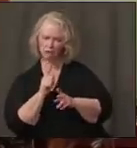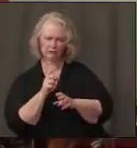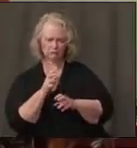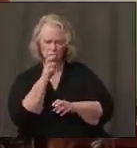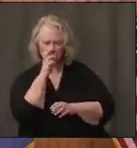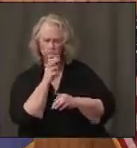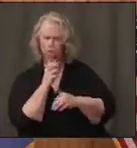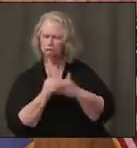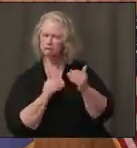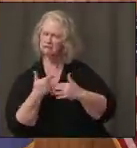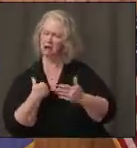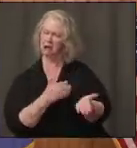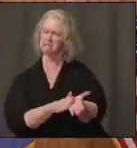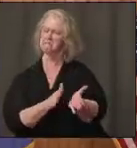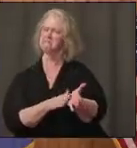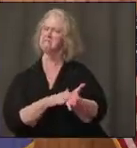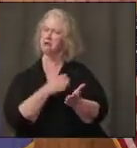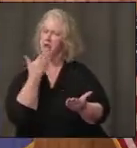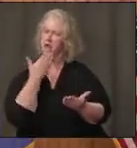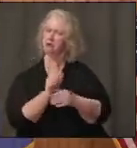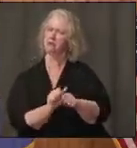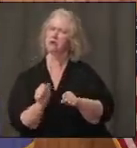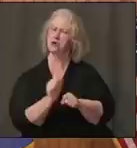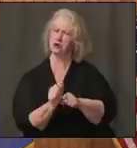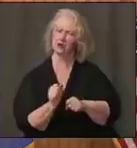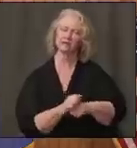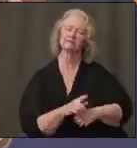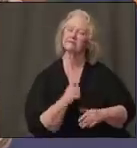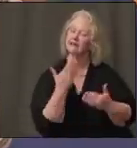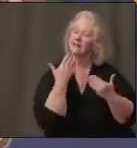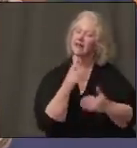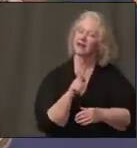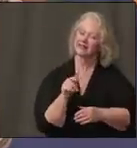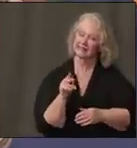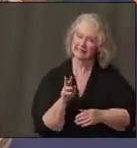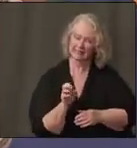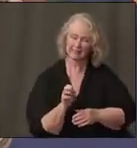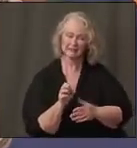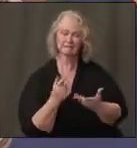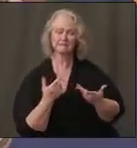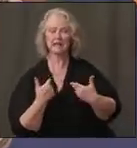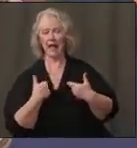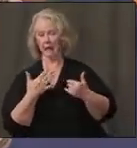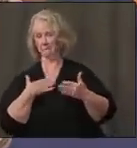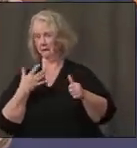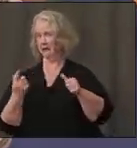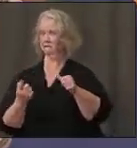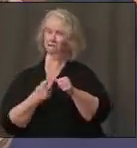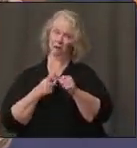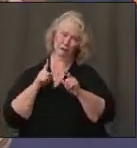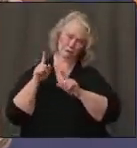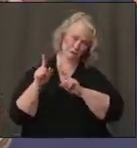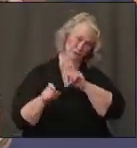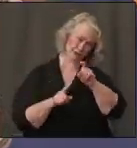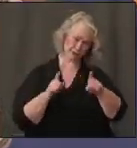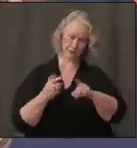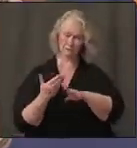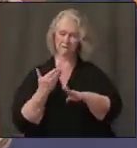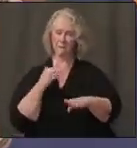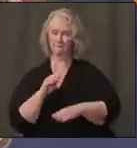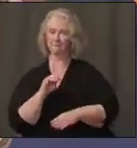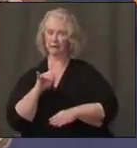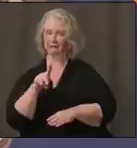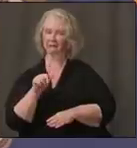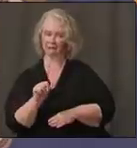efforts. Thank you so much, Zeke. If I can take the privilege of asking the first question as we tee up from